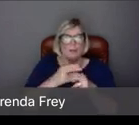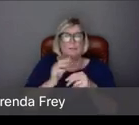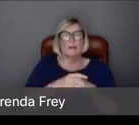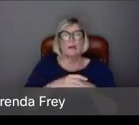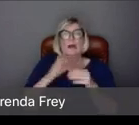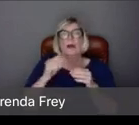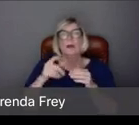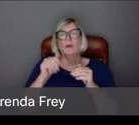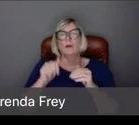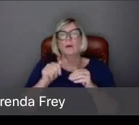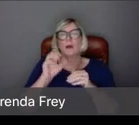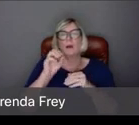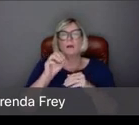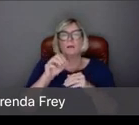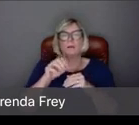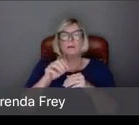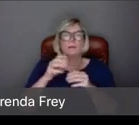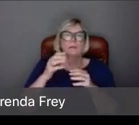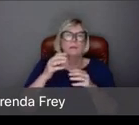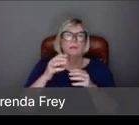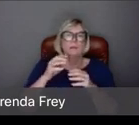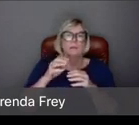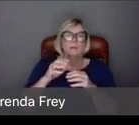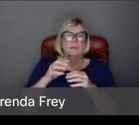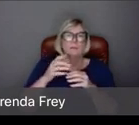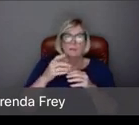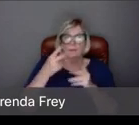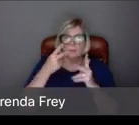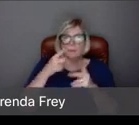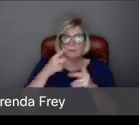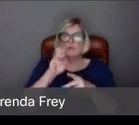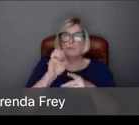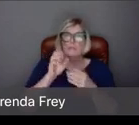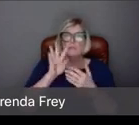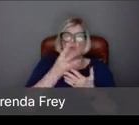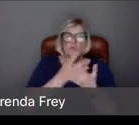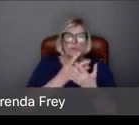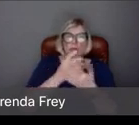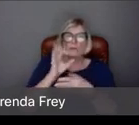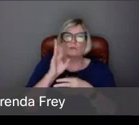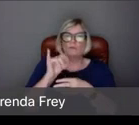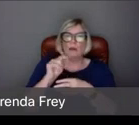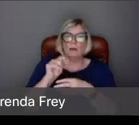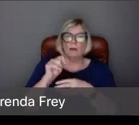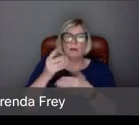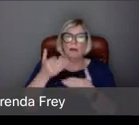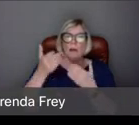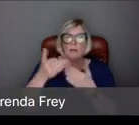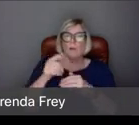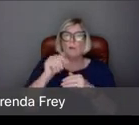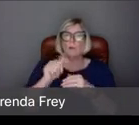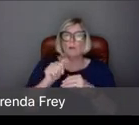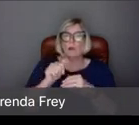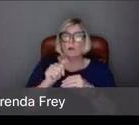And you can opt out of pre-screen. I'm not sure how many of those are still going around. The pre-screen credit offers, they used to go around in abundance. You can opt out of